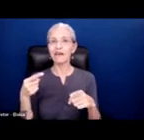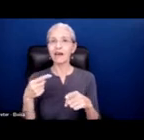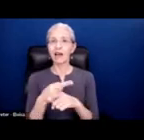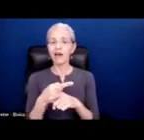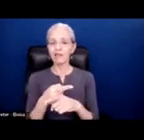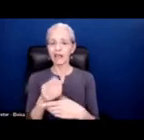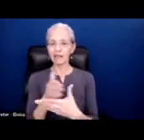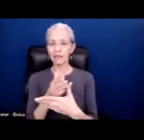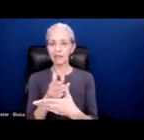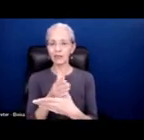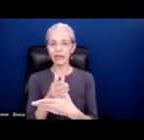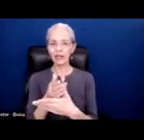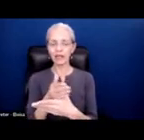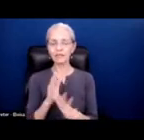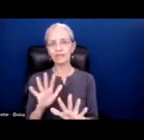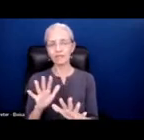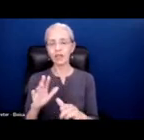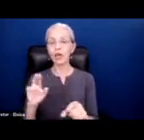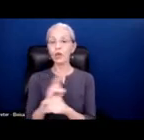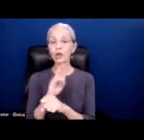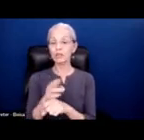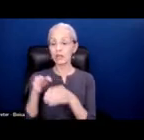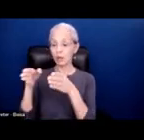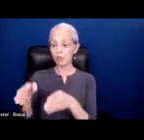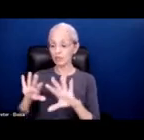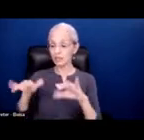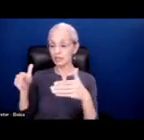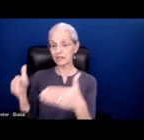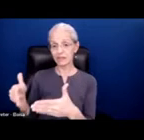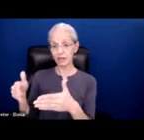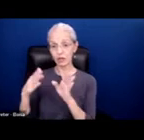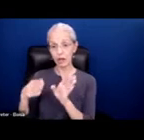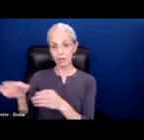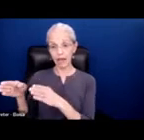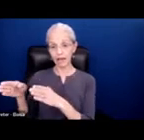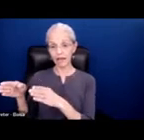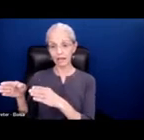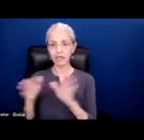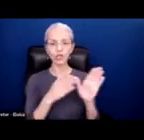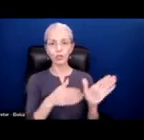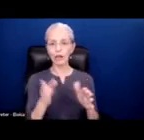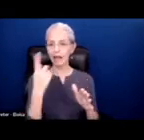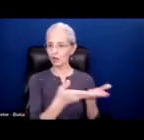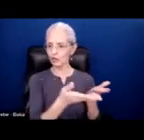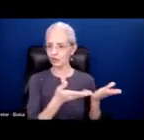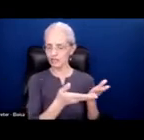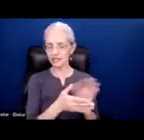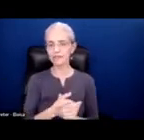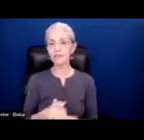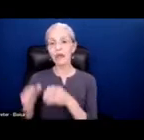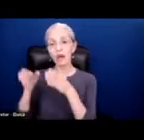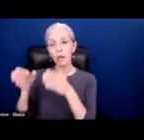is between, it's using person-centered planning to primarily plan for services. Person-centered